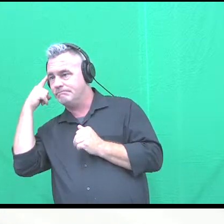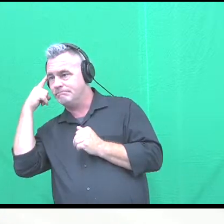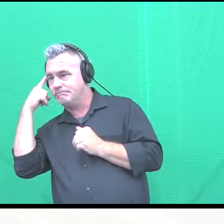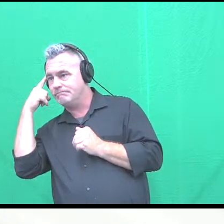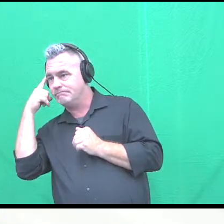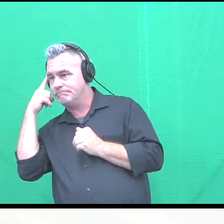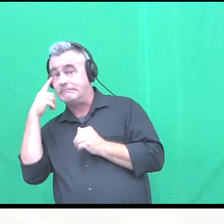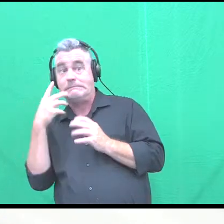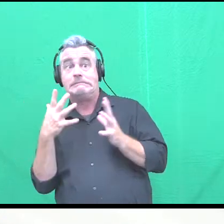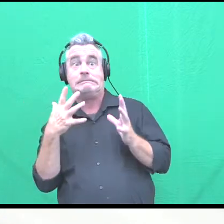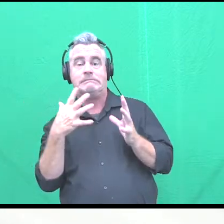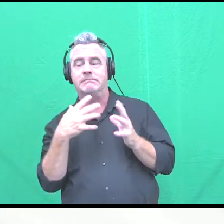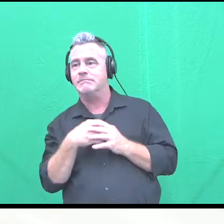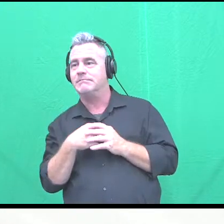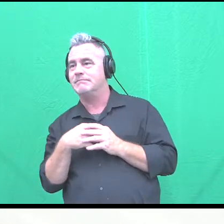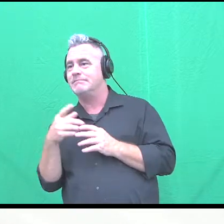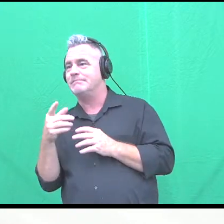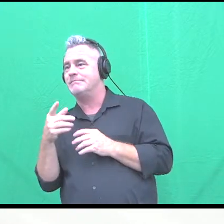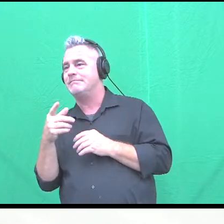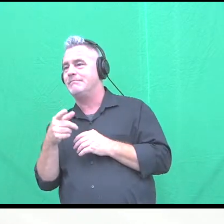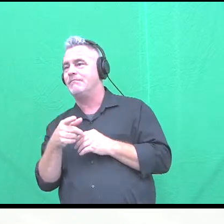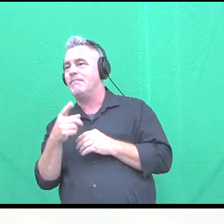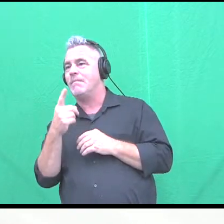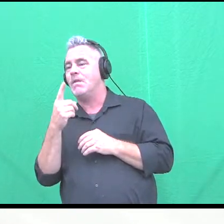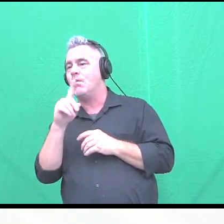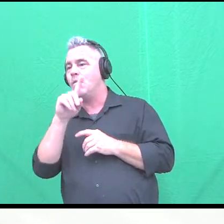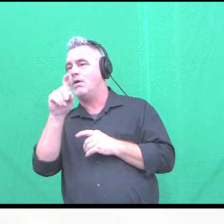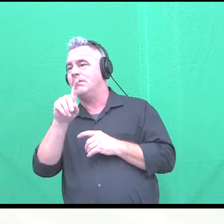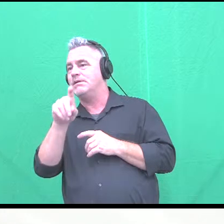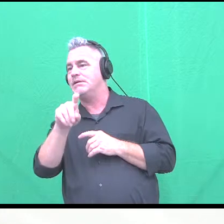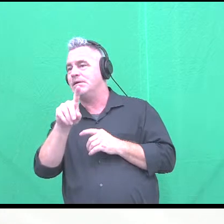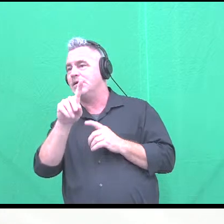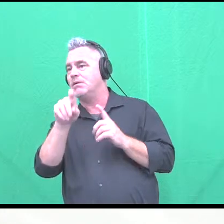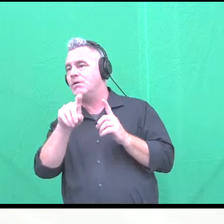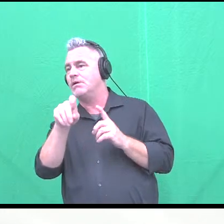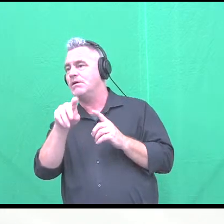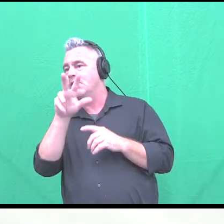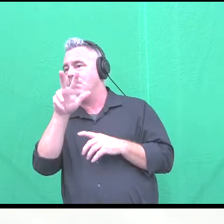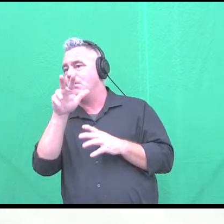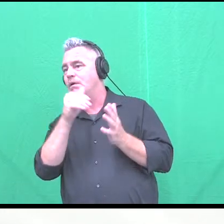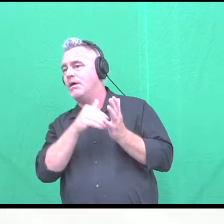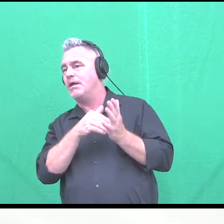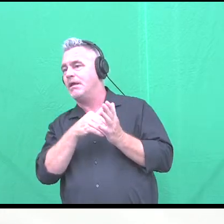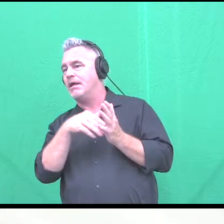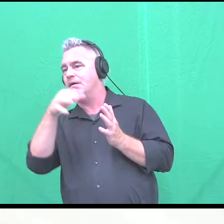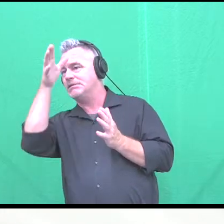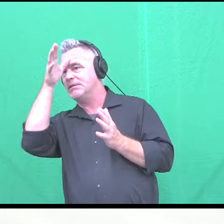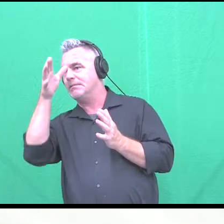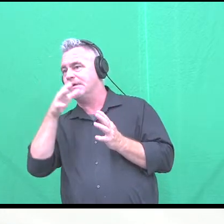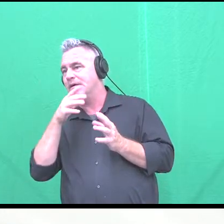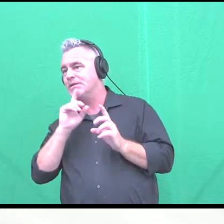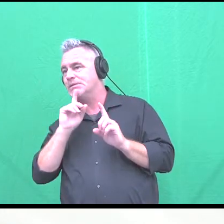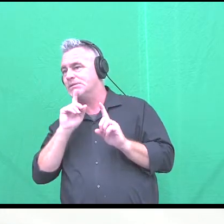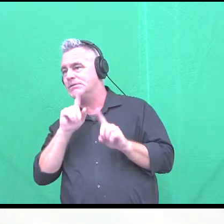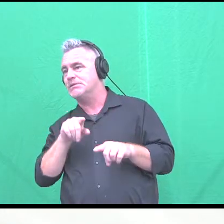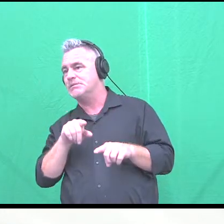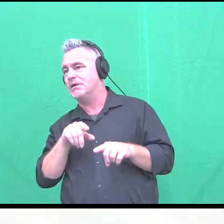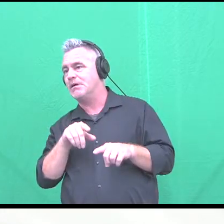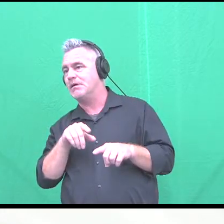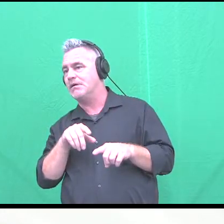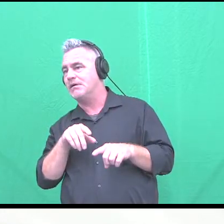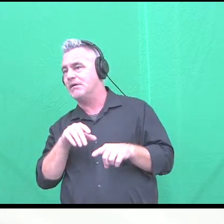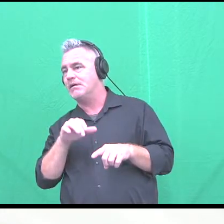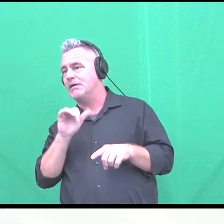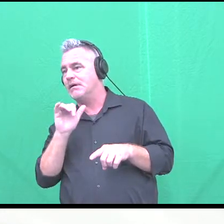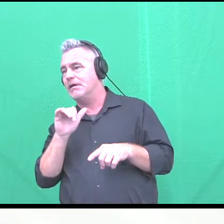I'm impressed with your study, your survey. You're getting almost 3,000 parents to respond. Maybe with something like